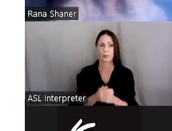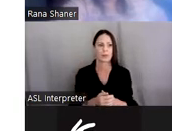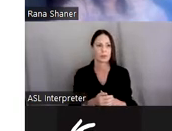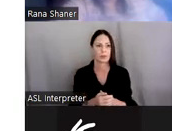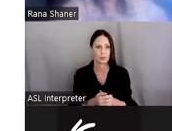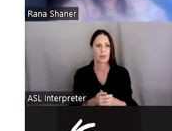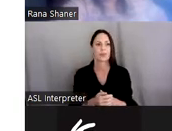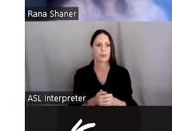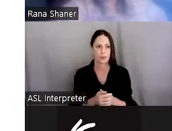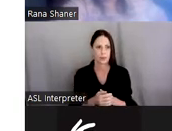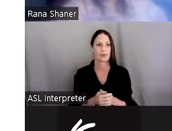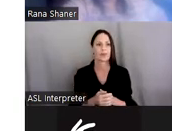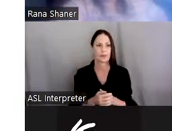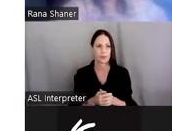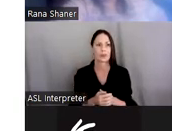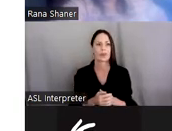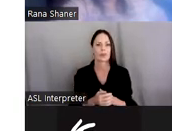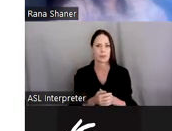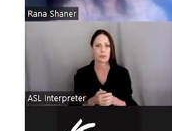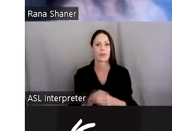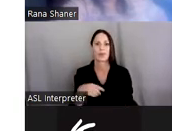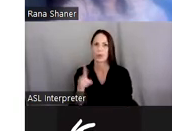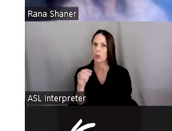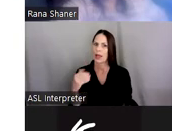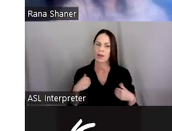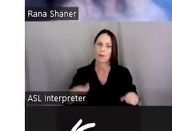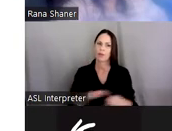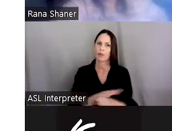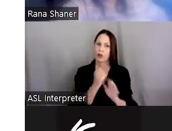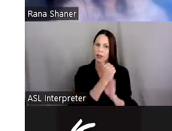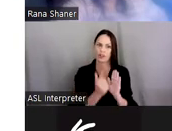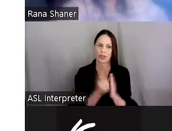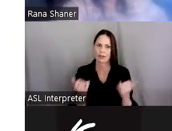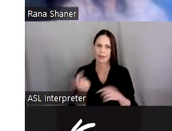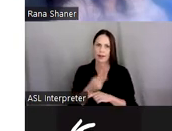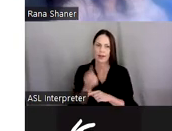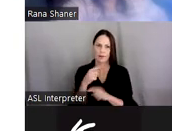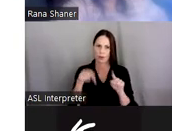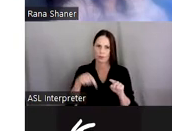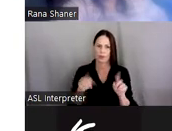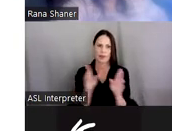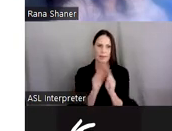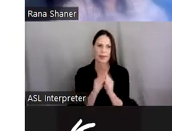We do have a fairly packed agenda today for our meeting.